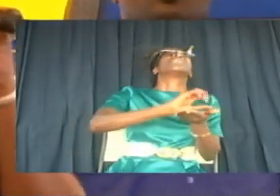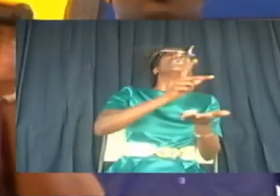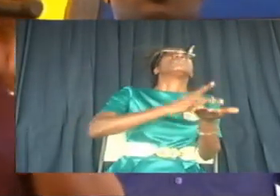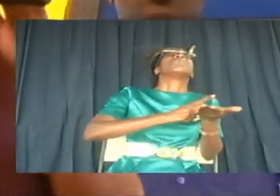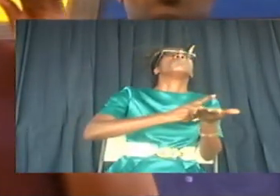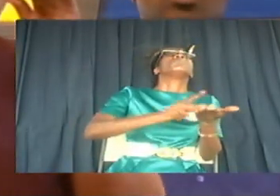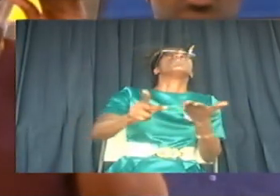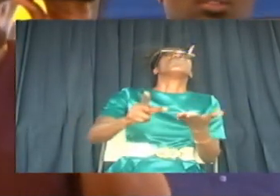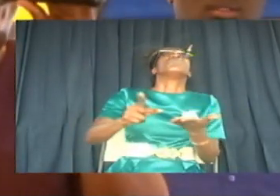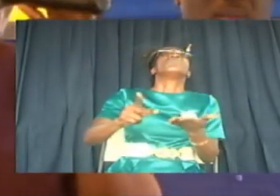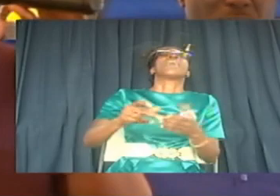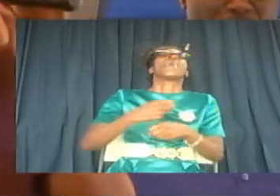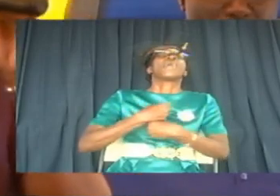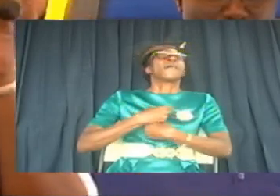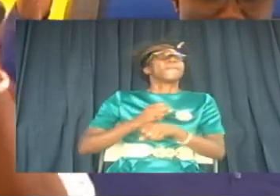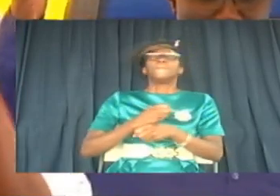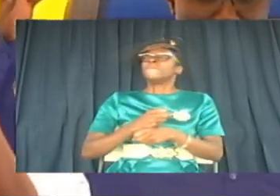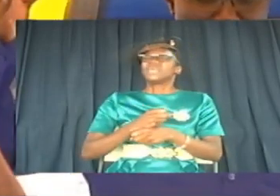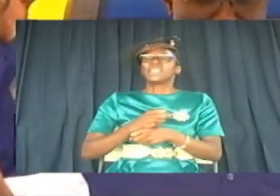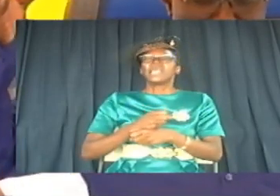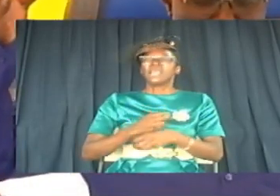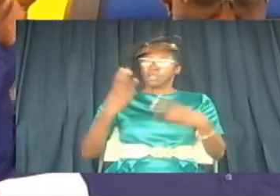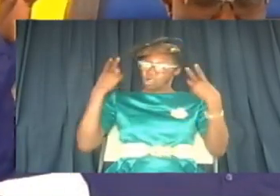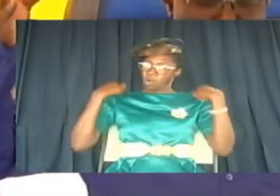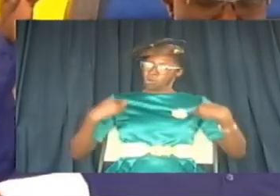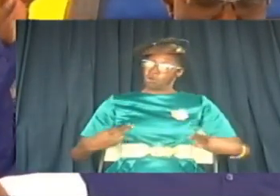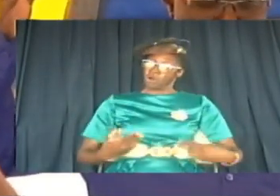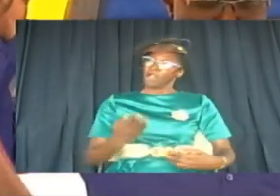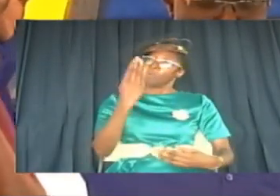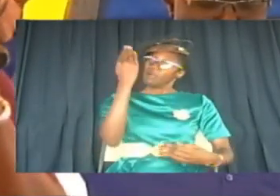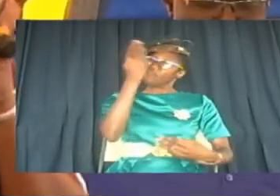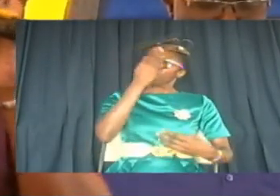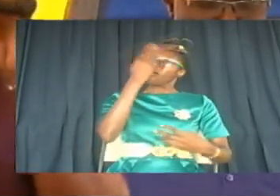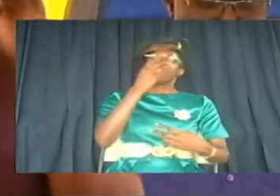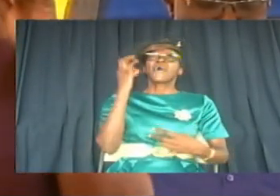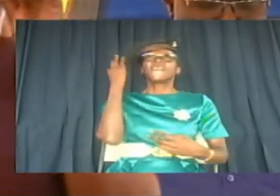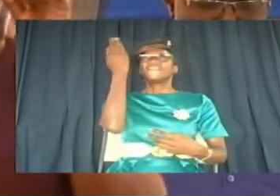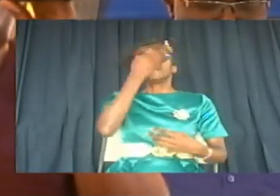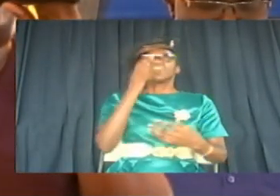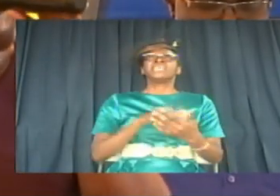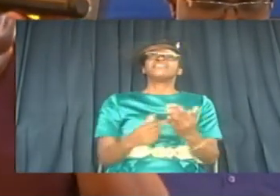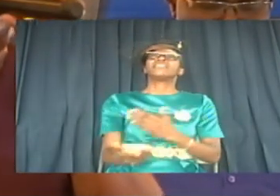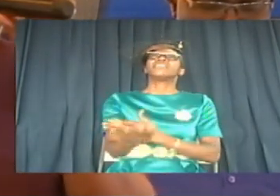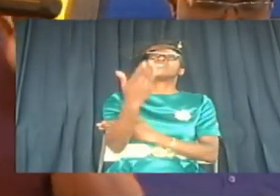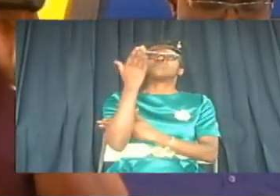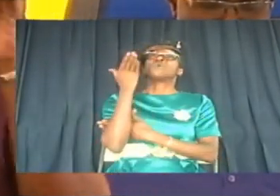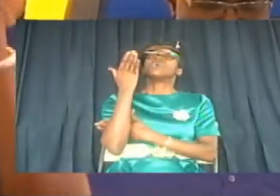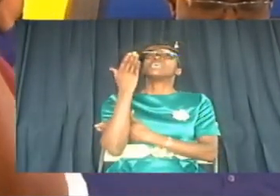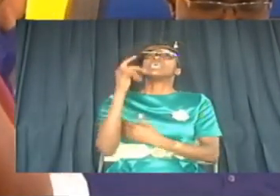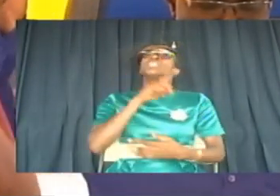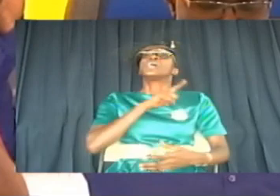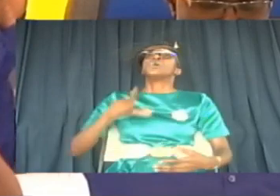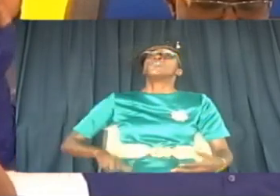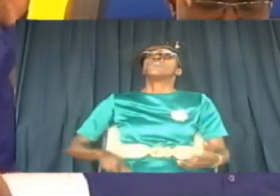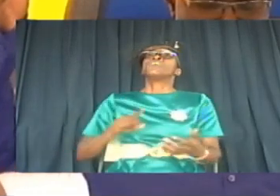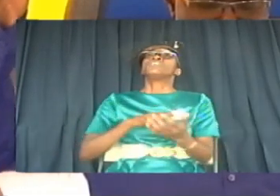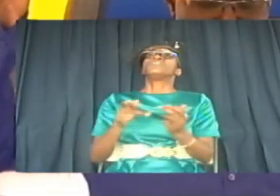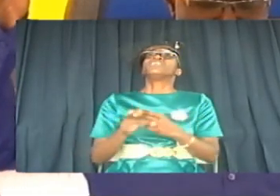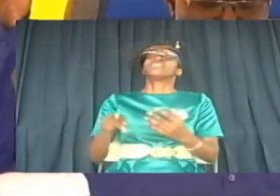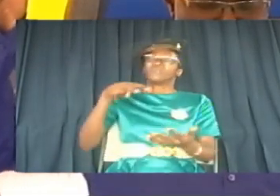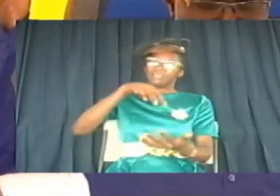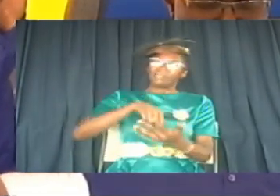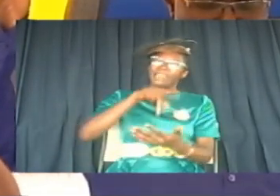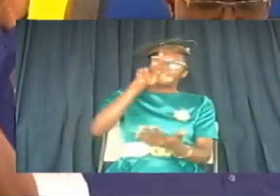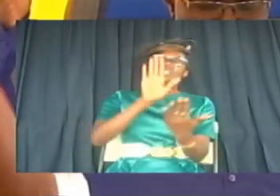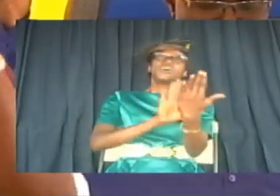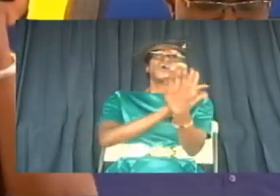purify, make whole before your face this morning. Lord Jesus, we stand in your